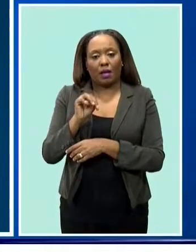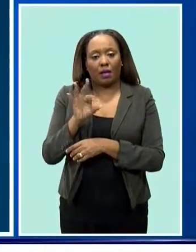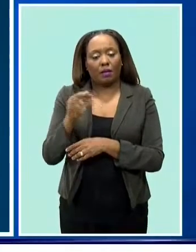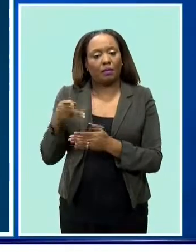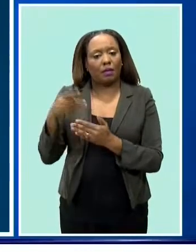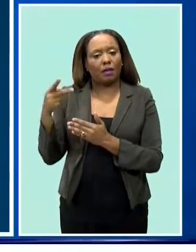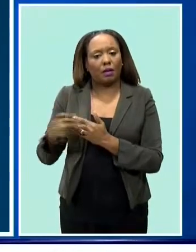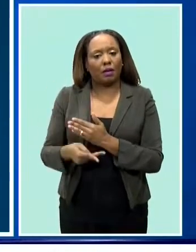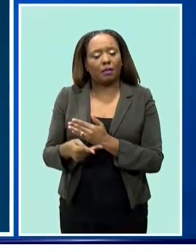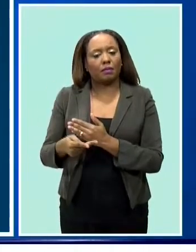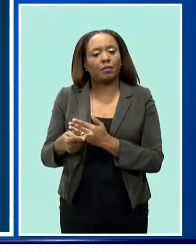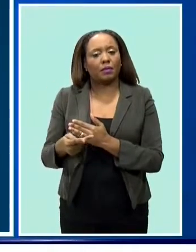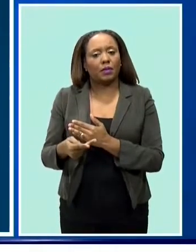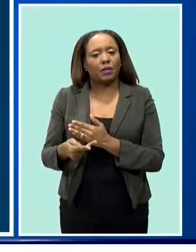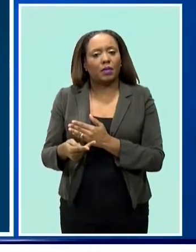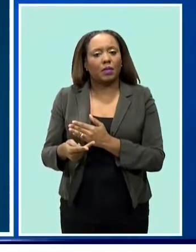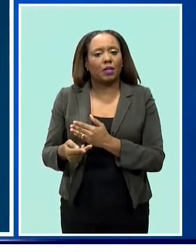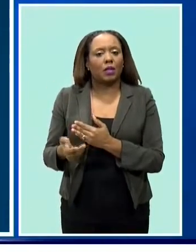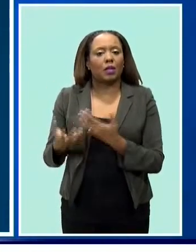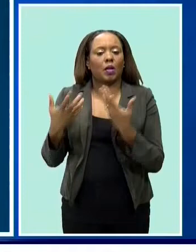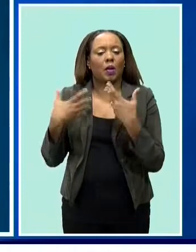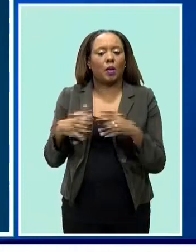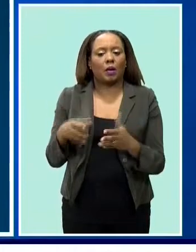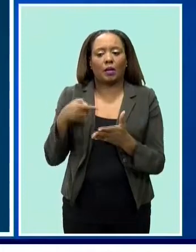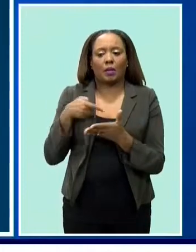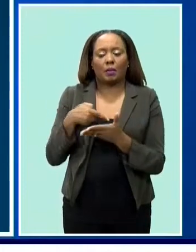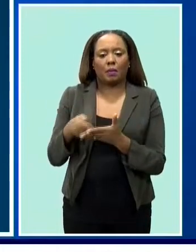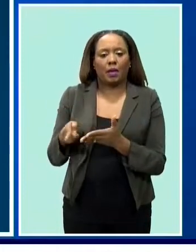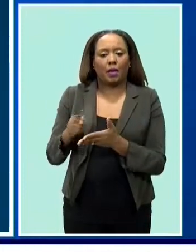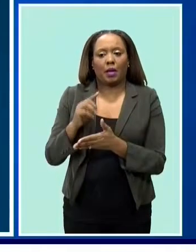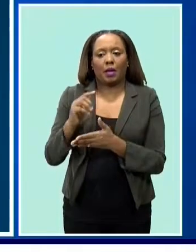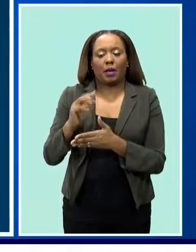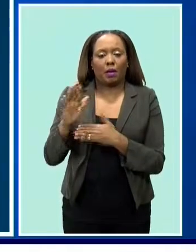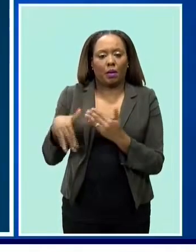permitted not to have to